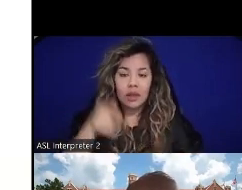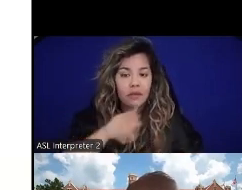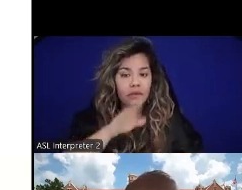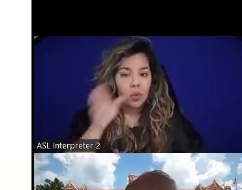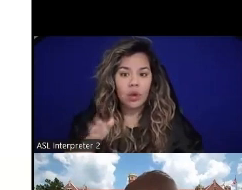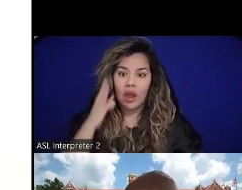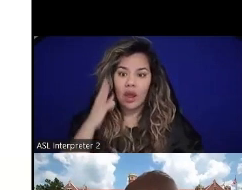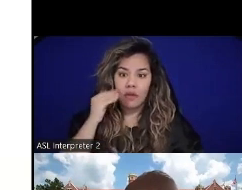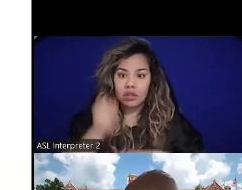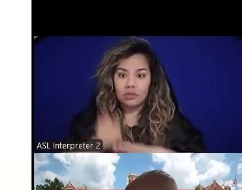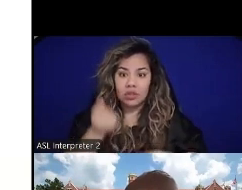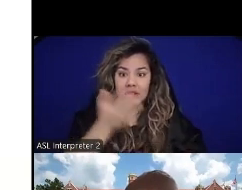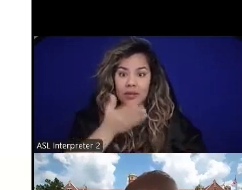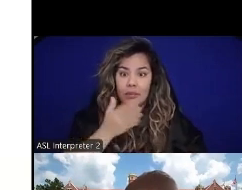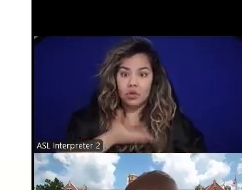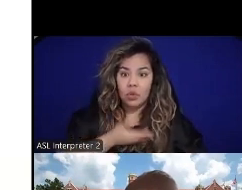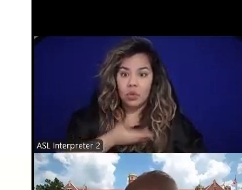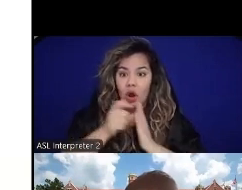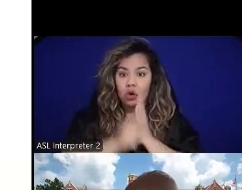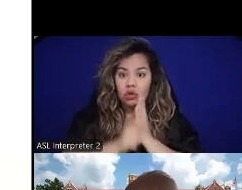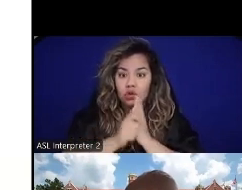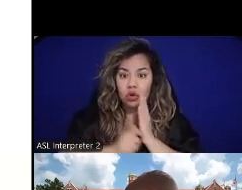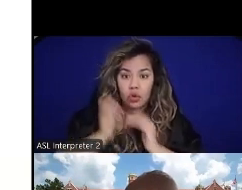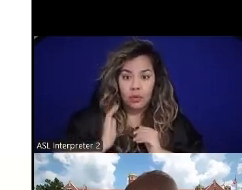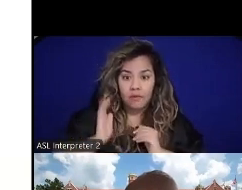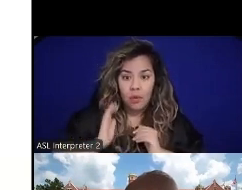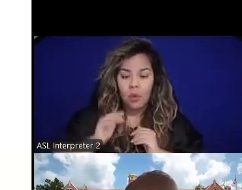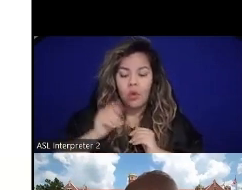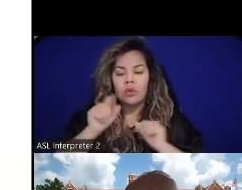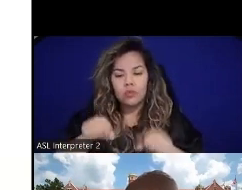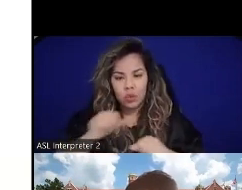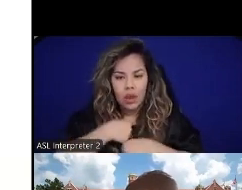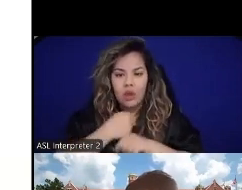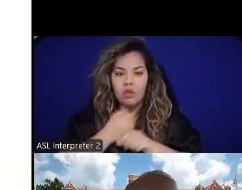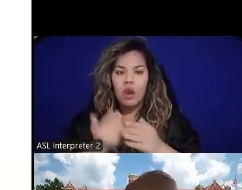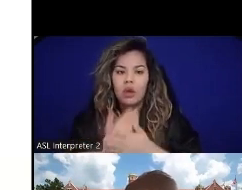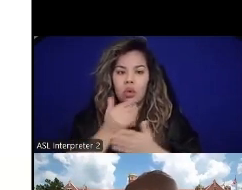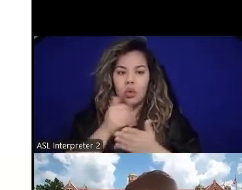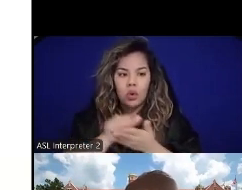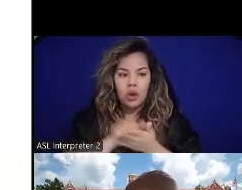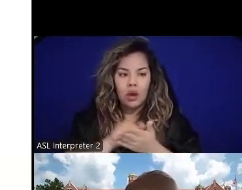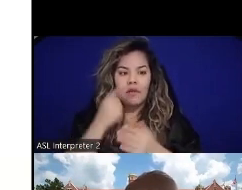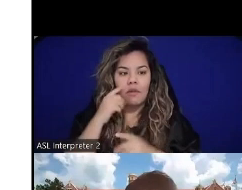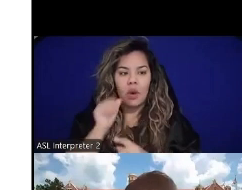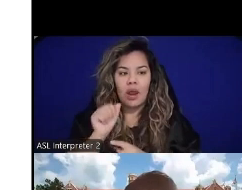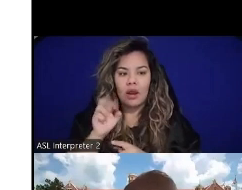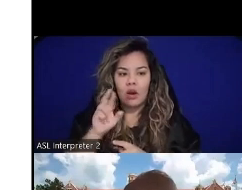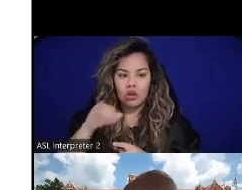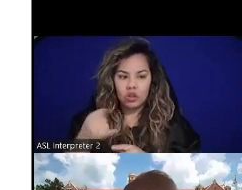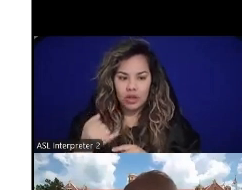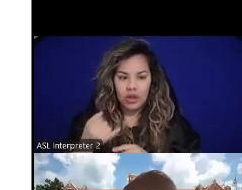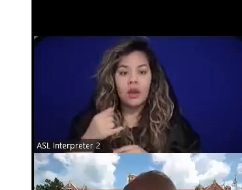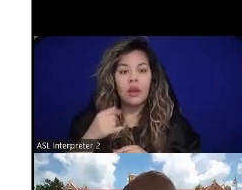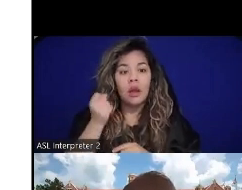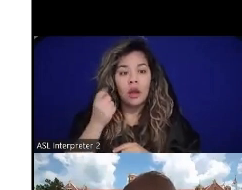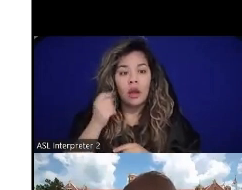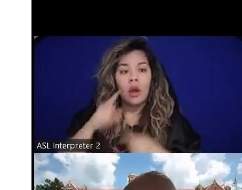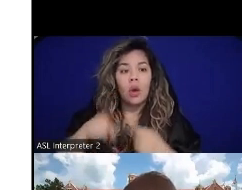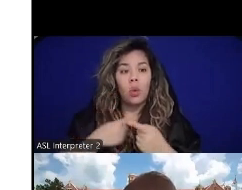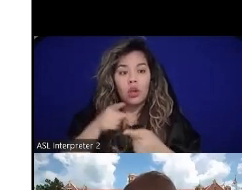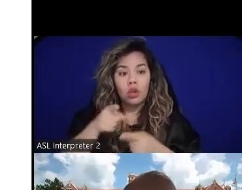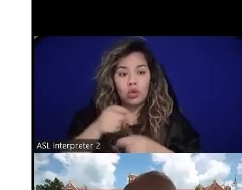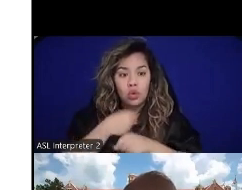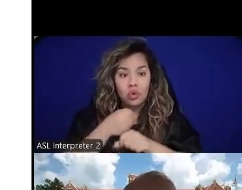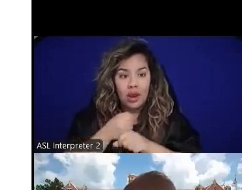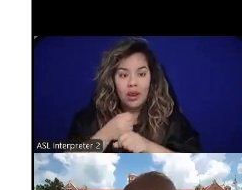our journal before, you can create a new account for AERJ. Note that when you create your account, if you have a